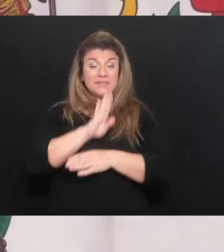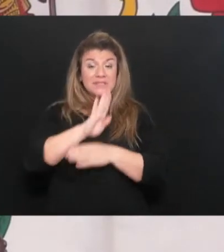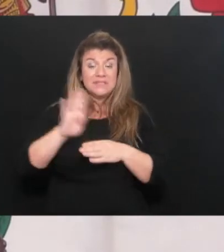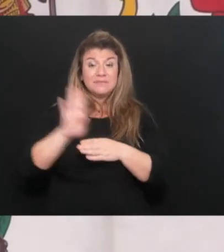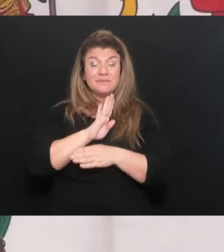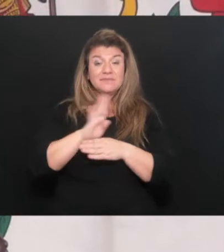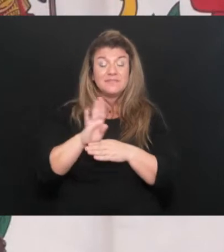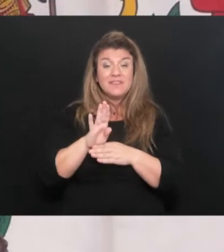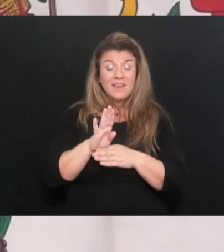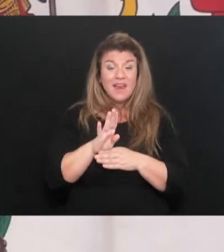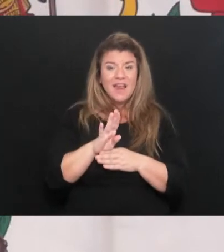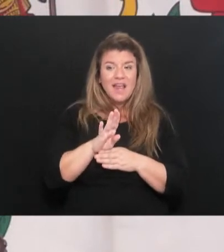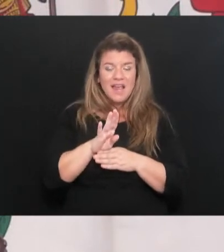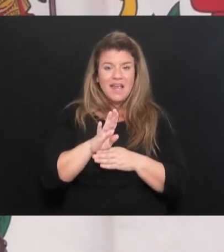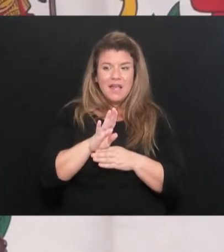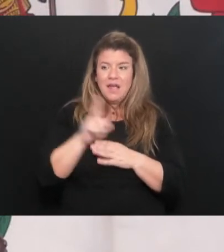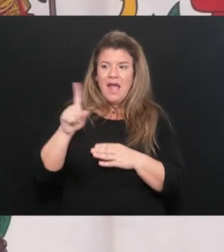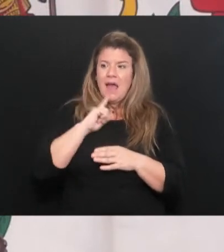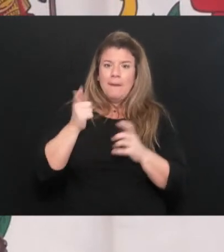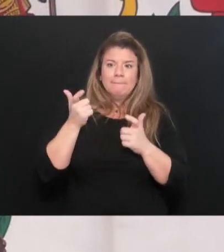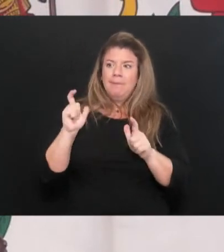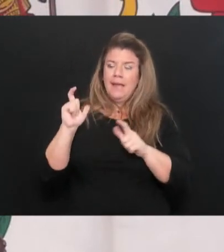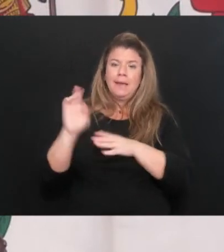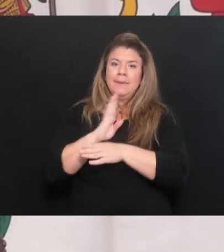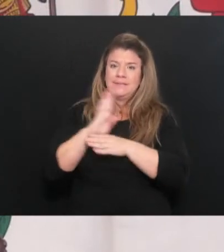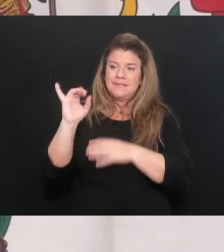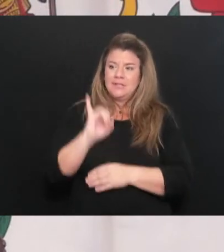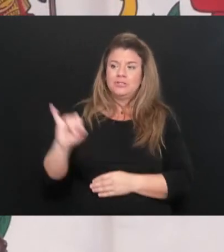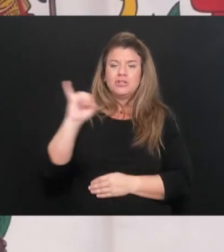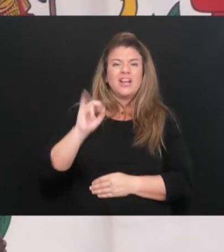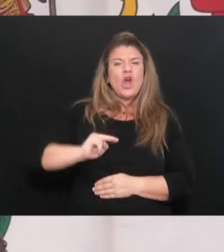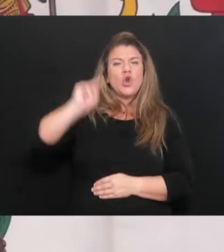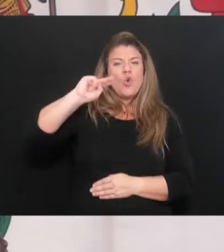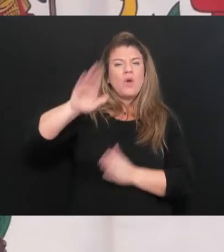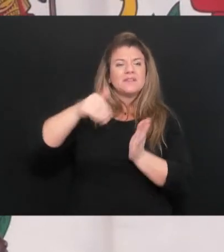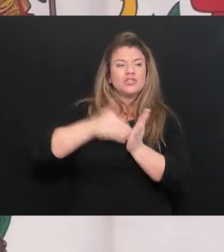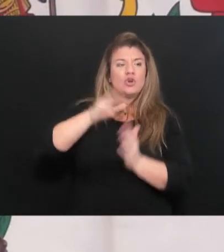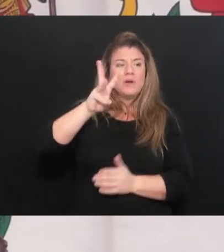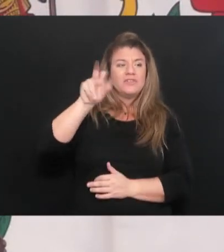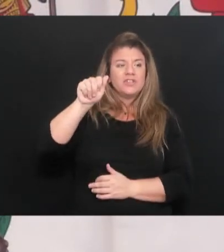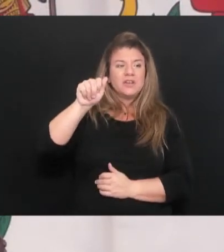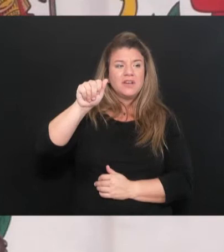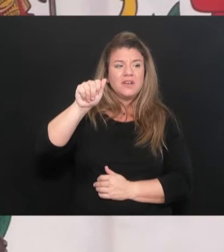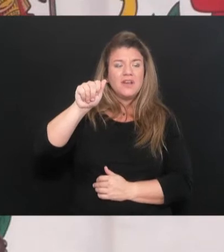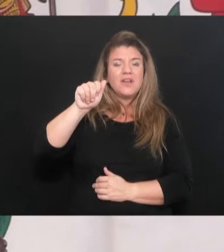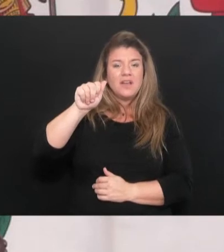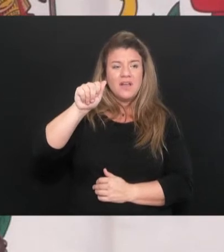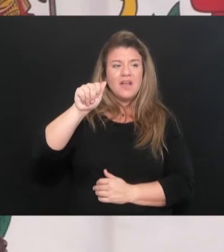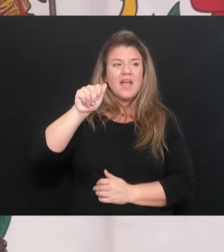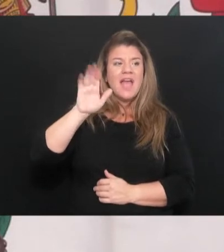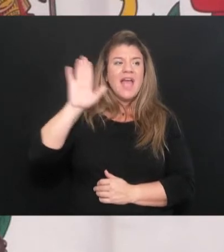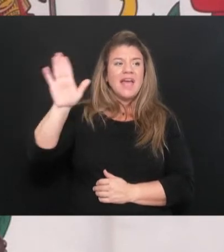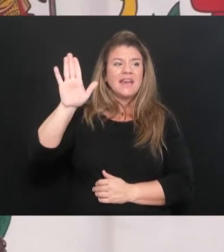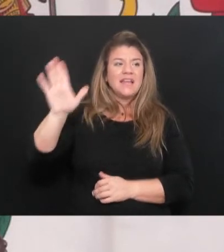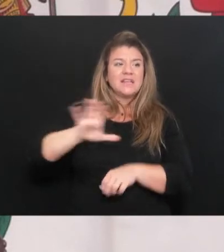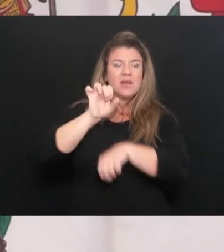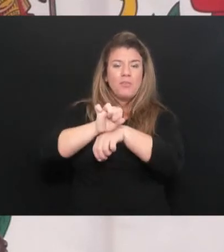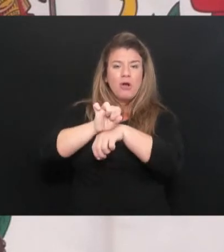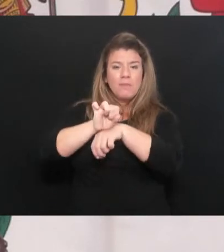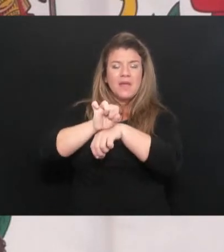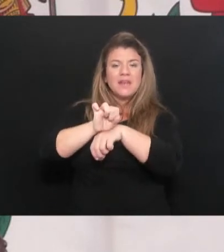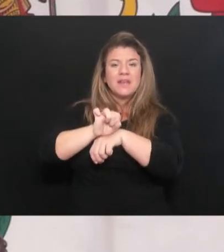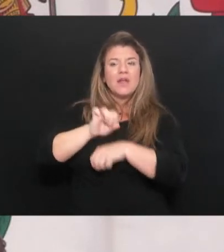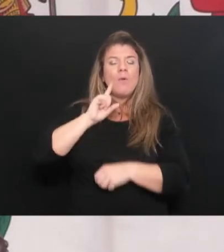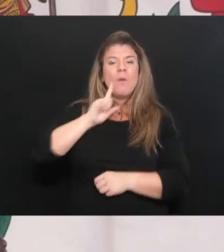in an extensive insurance business that he had in north central West Virginia. And his appointment will be effective November